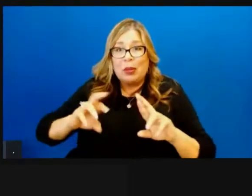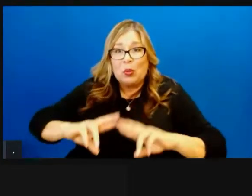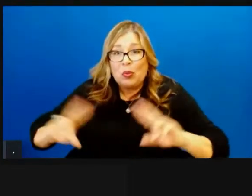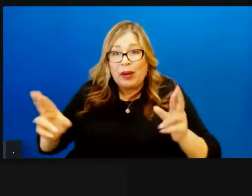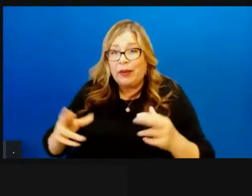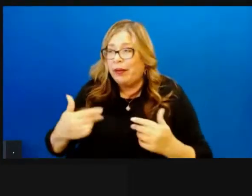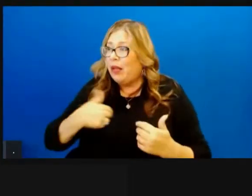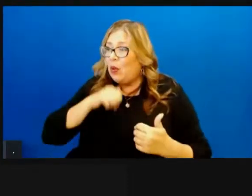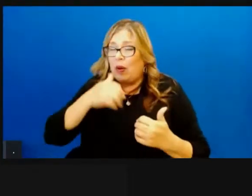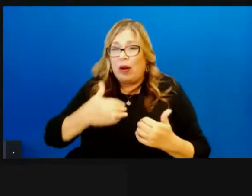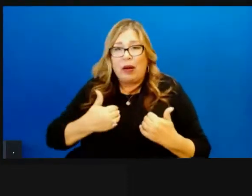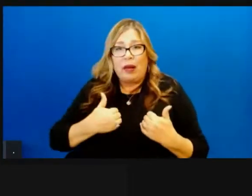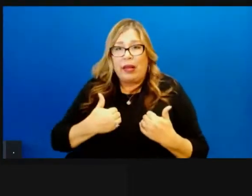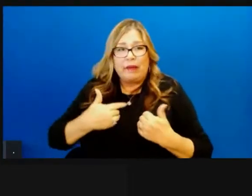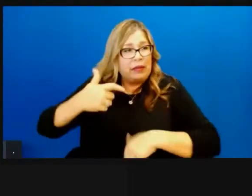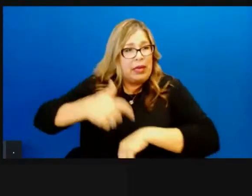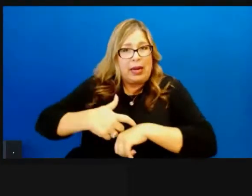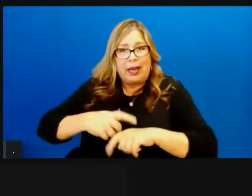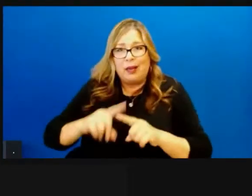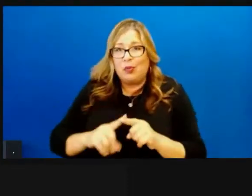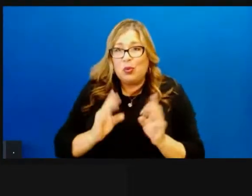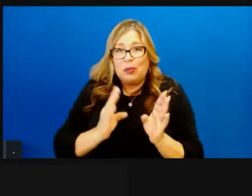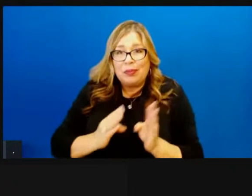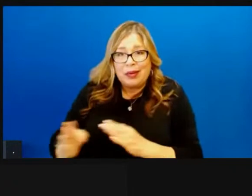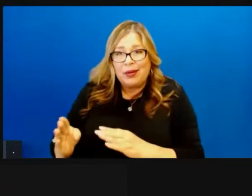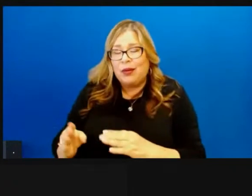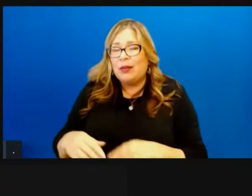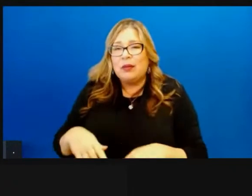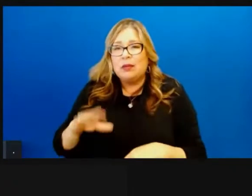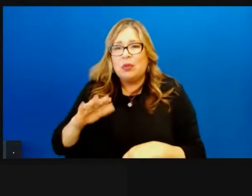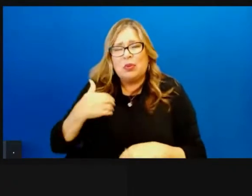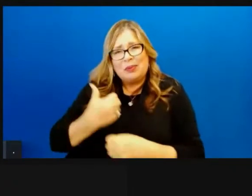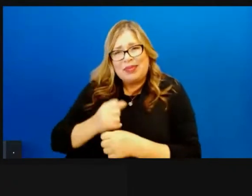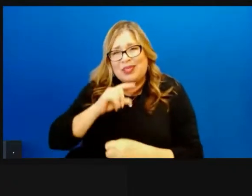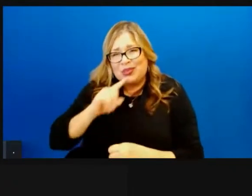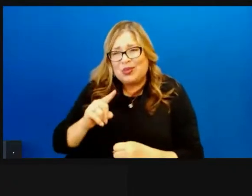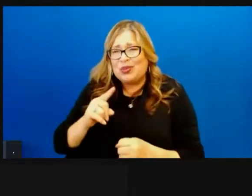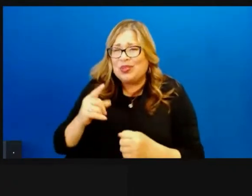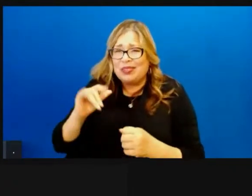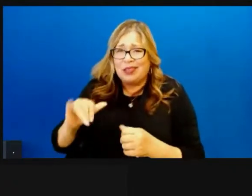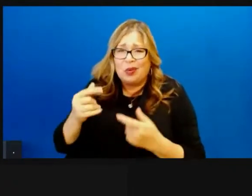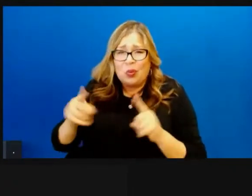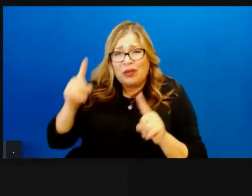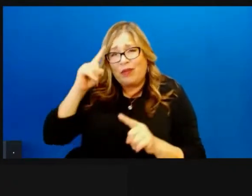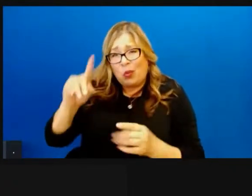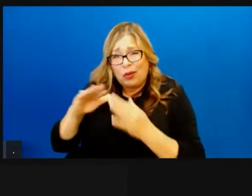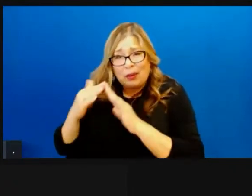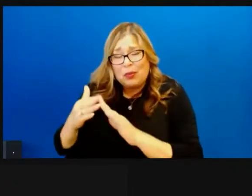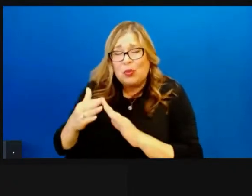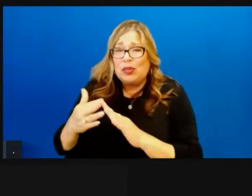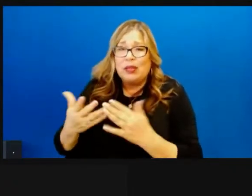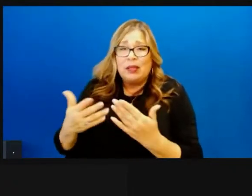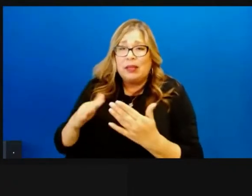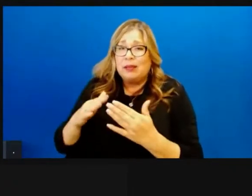that effectively for a community, for a city, for a county, or for the state.